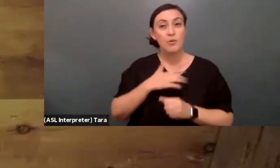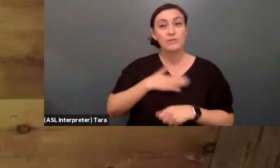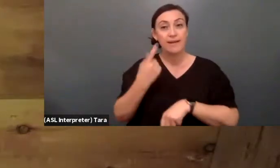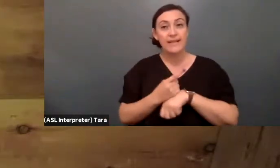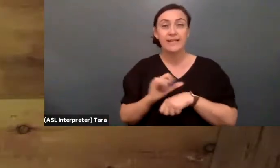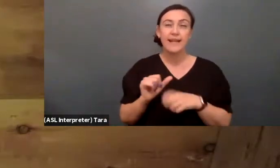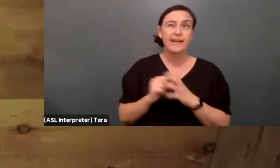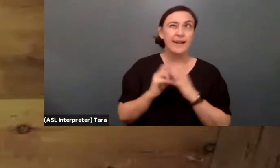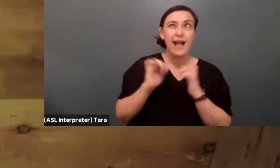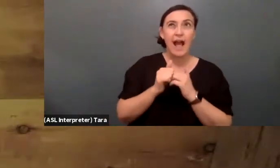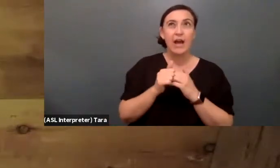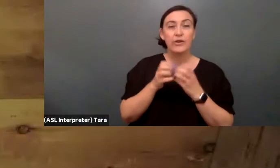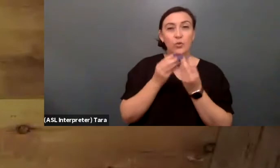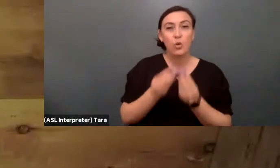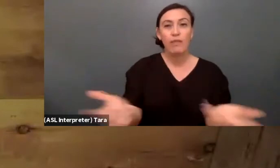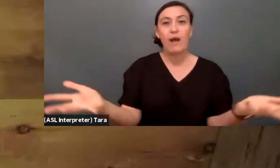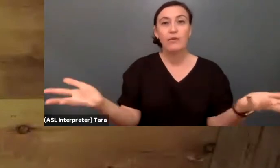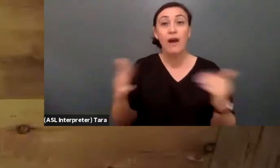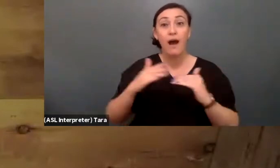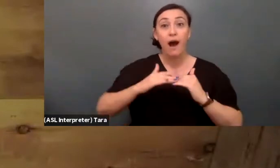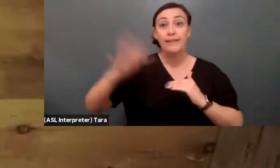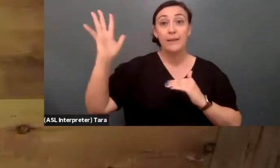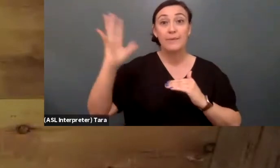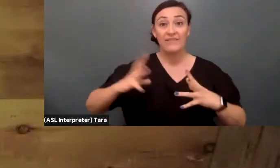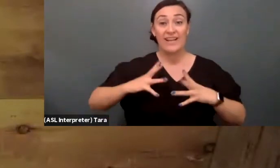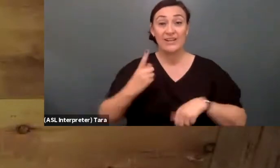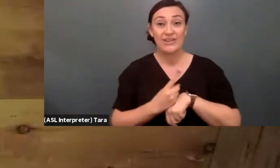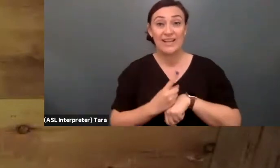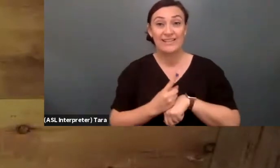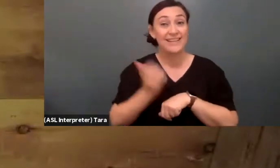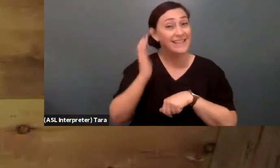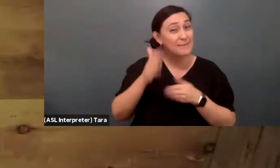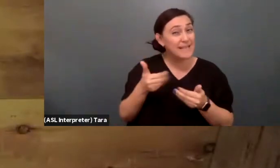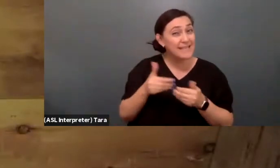you roll out unlimited vacation days? Seems like easy, but let's figure that one out.